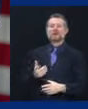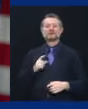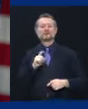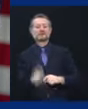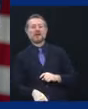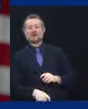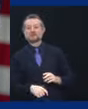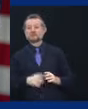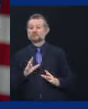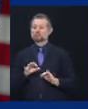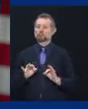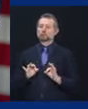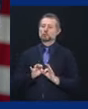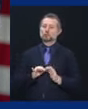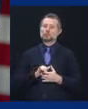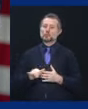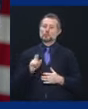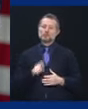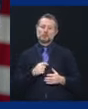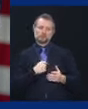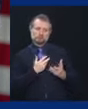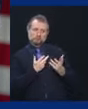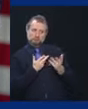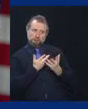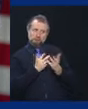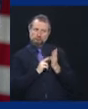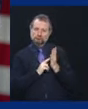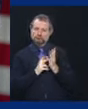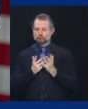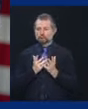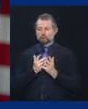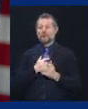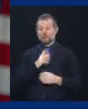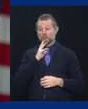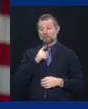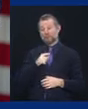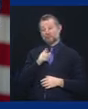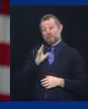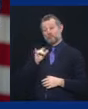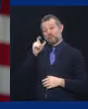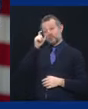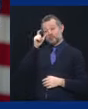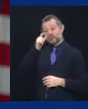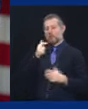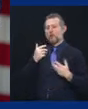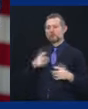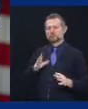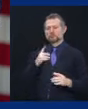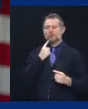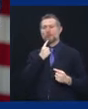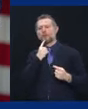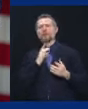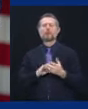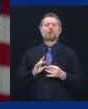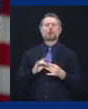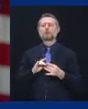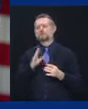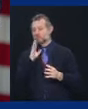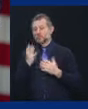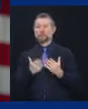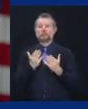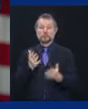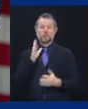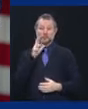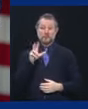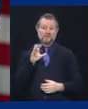is represented. But he put the plan on the table that he said he would. So all good